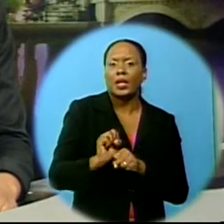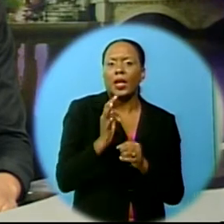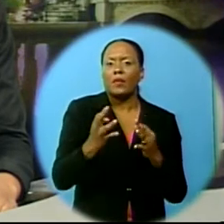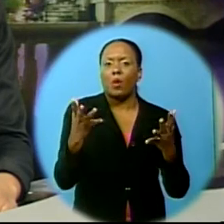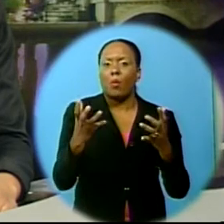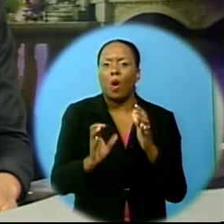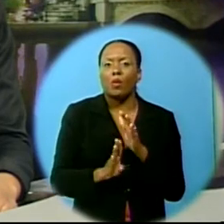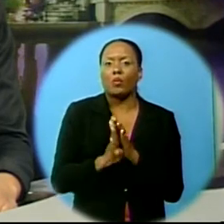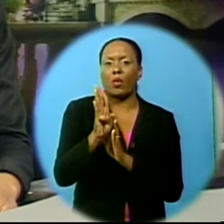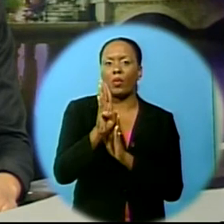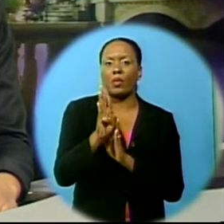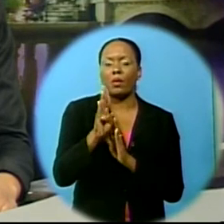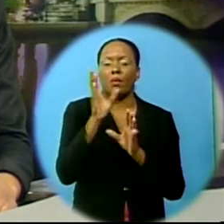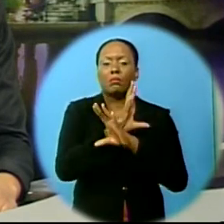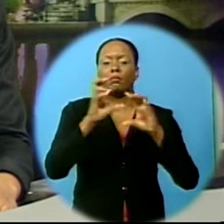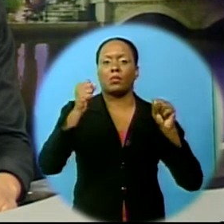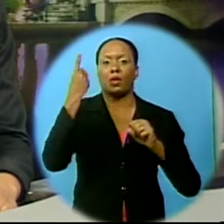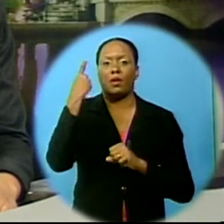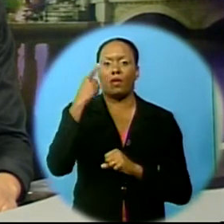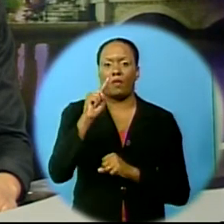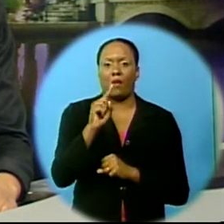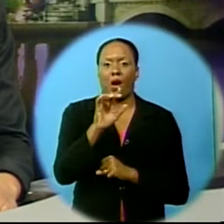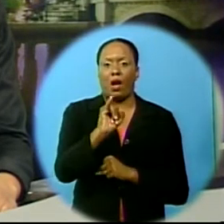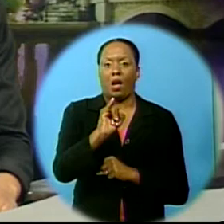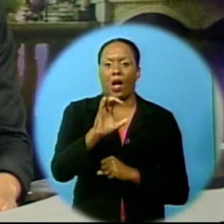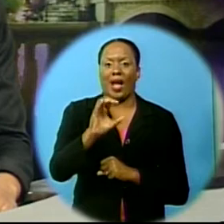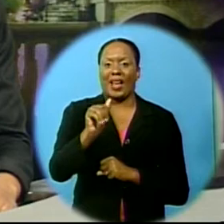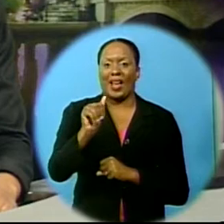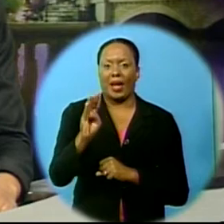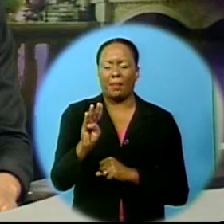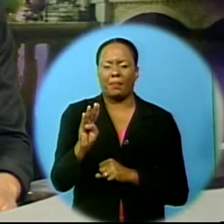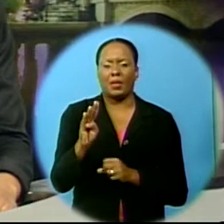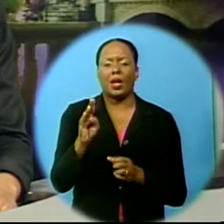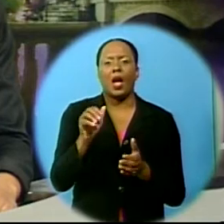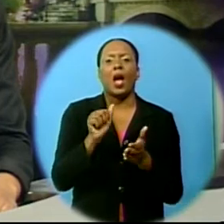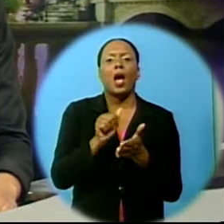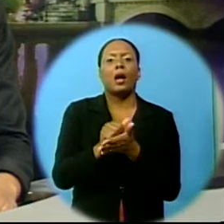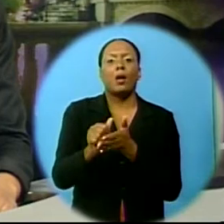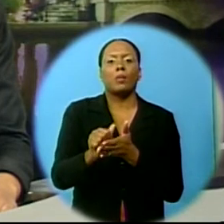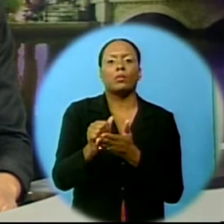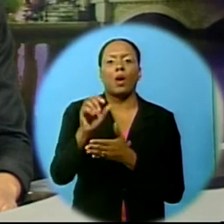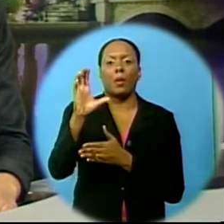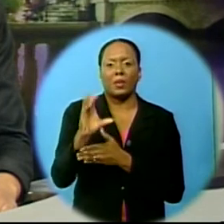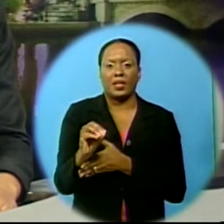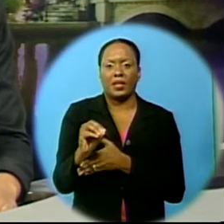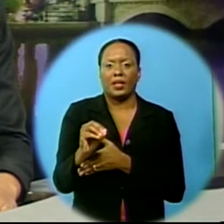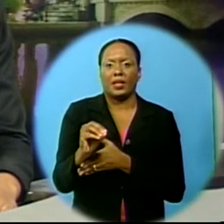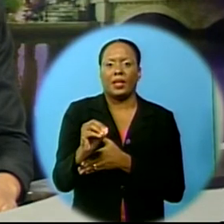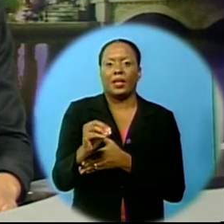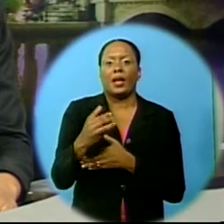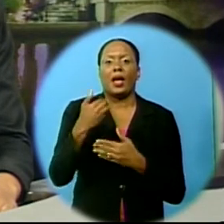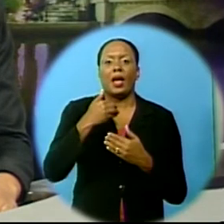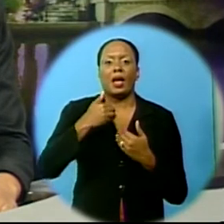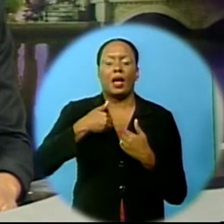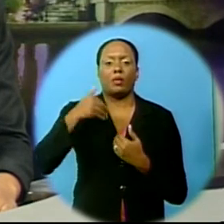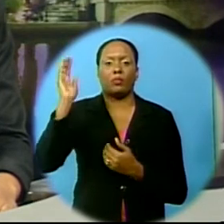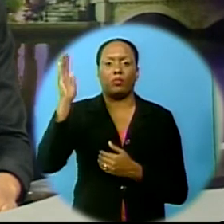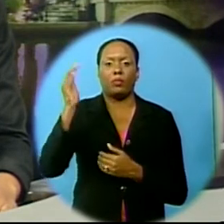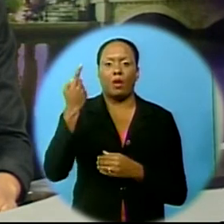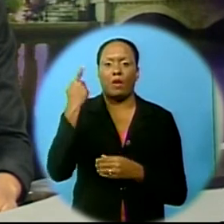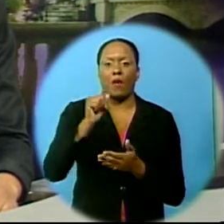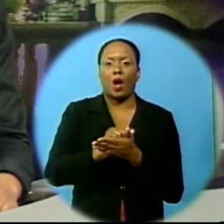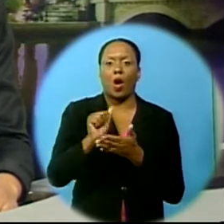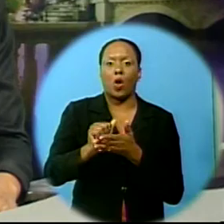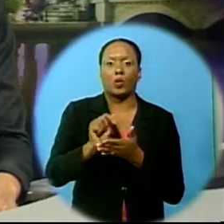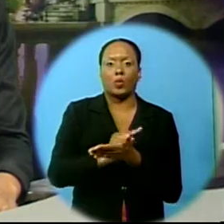Institute of Chartered Accountants of Barbados, or ICAB, Roger Arthur. He made the comments during a press conference held as part of Accountants Week